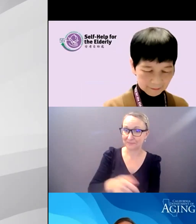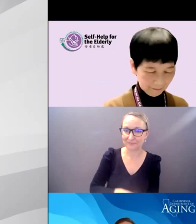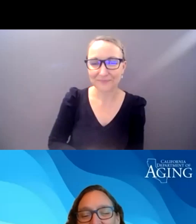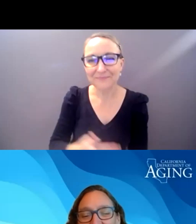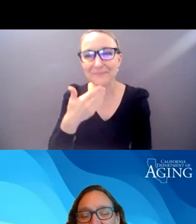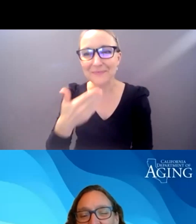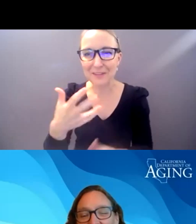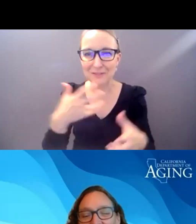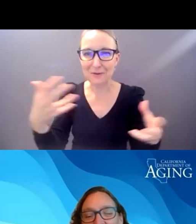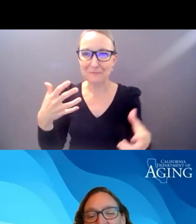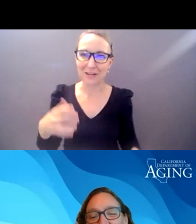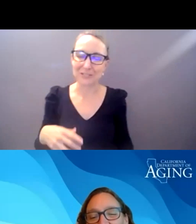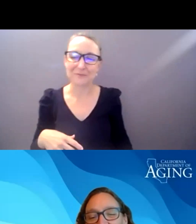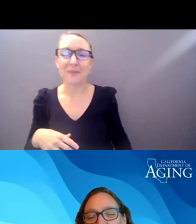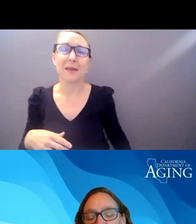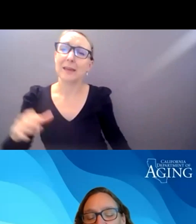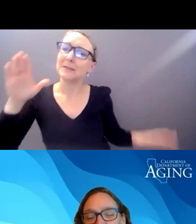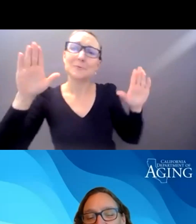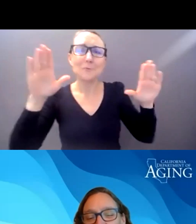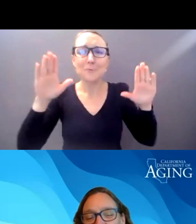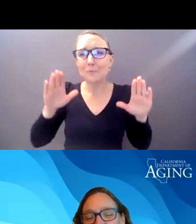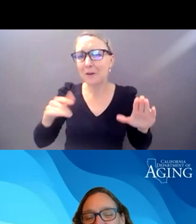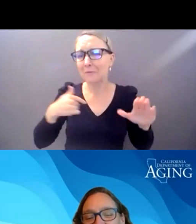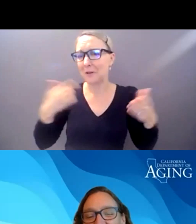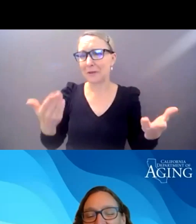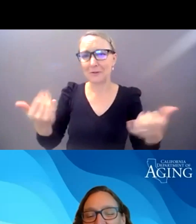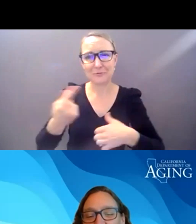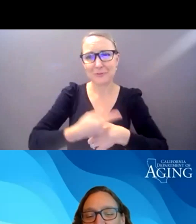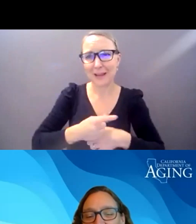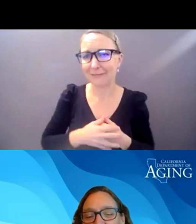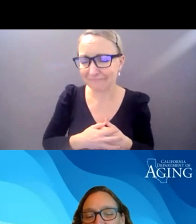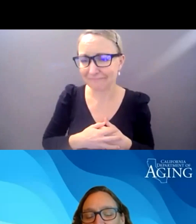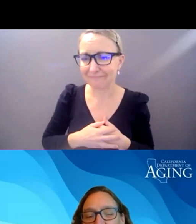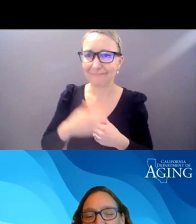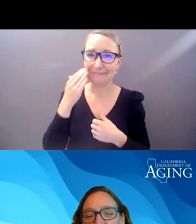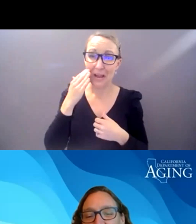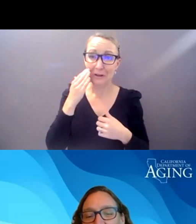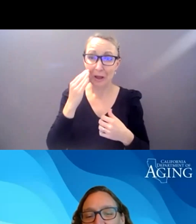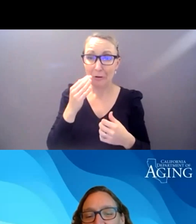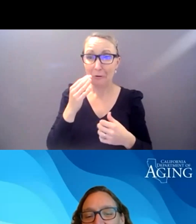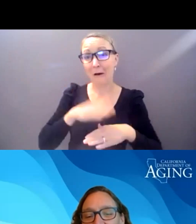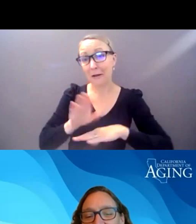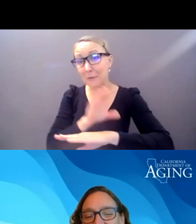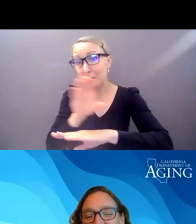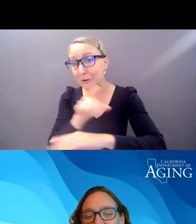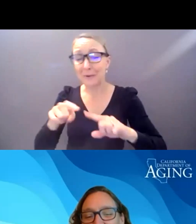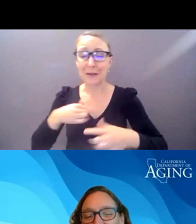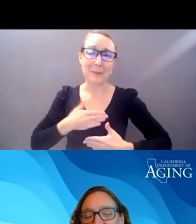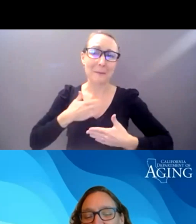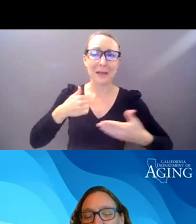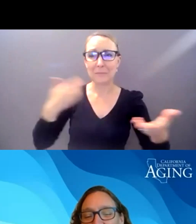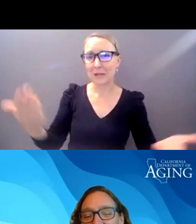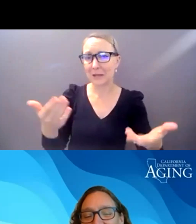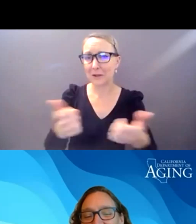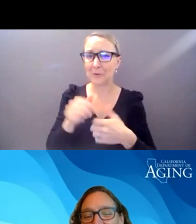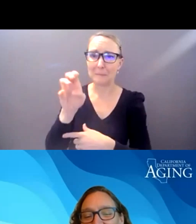Commissioner Chung and Commissioner Edelman. It is wonderful to be with you, even virtually. It's a pleasure to be with the Bay Area and Central Coast.